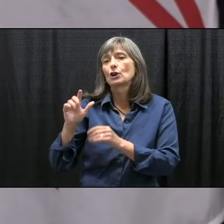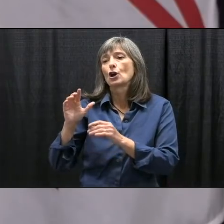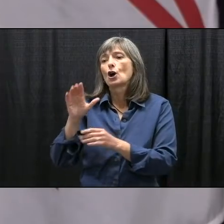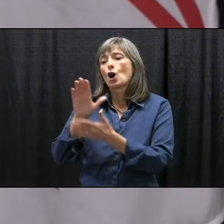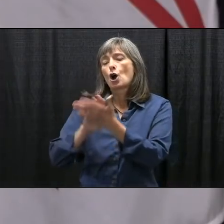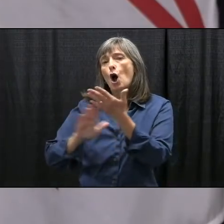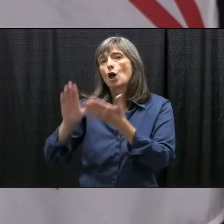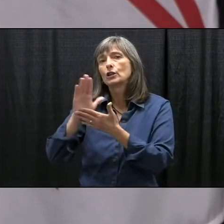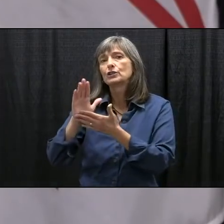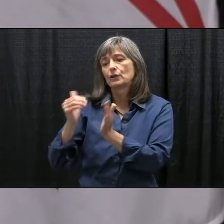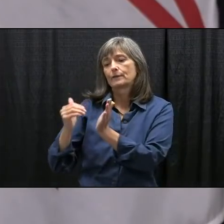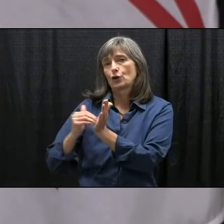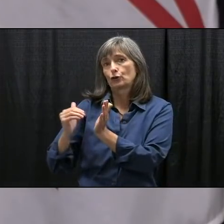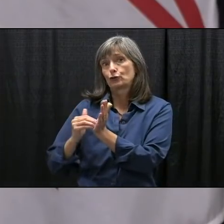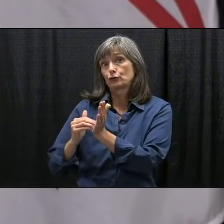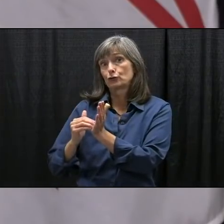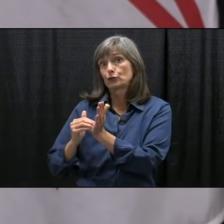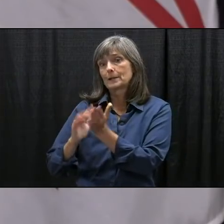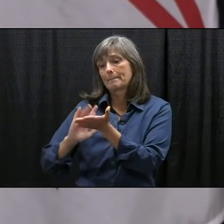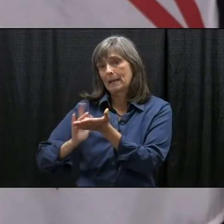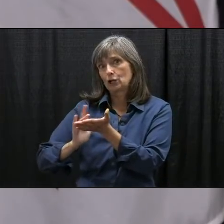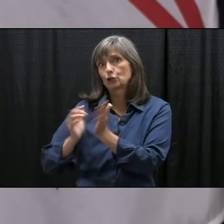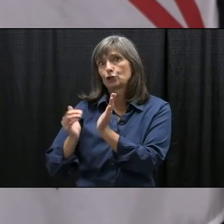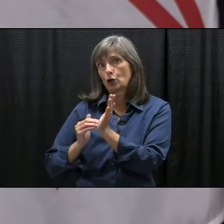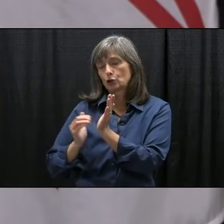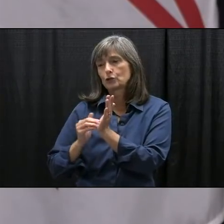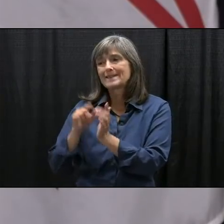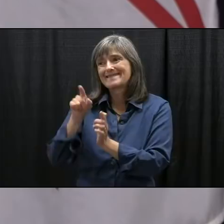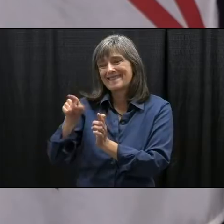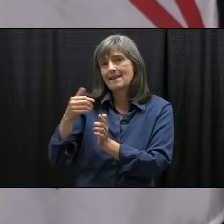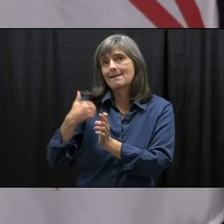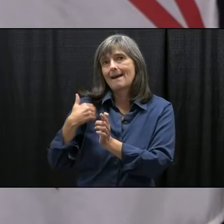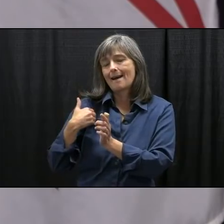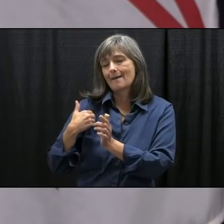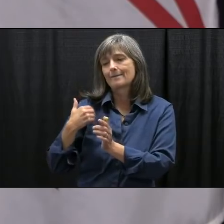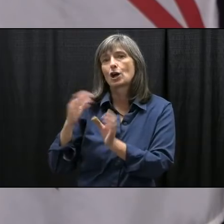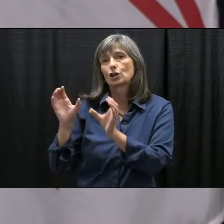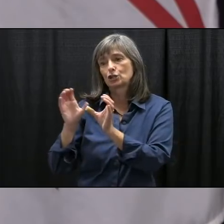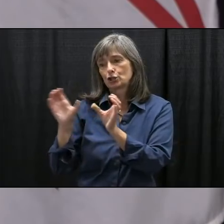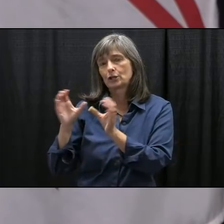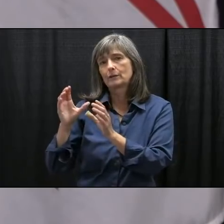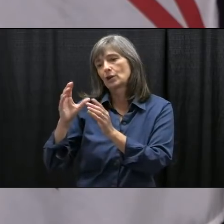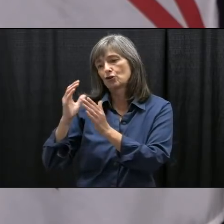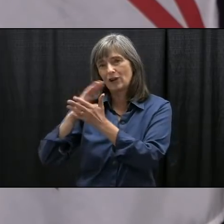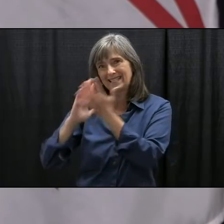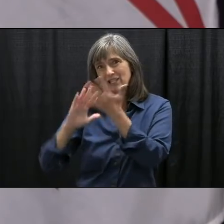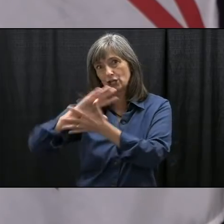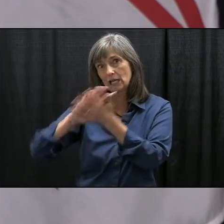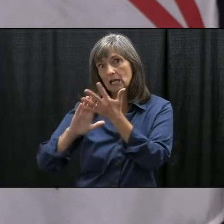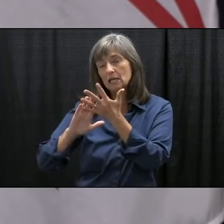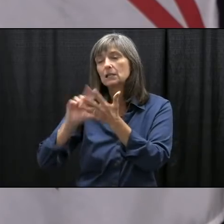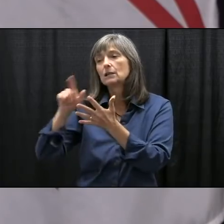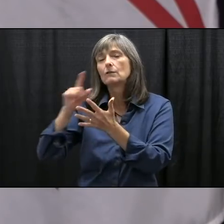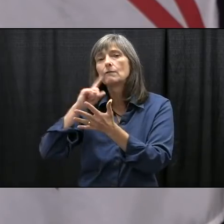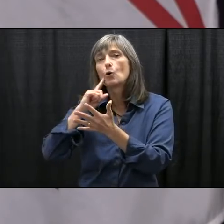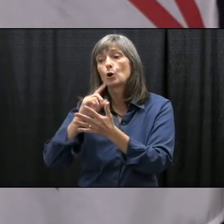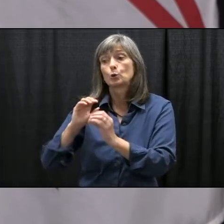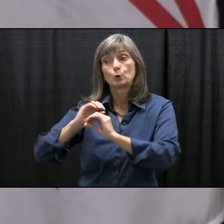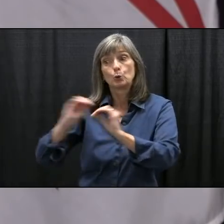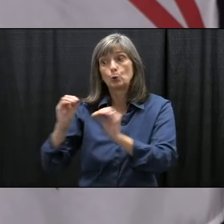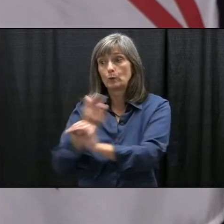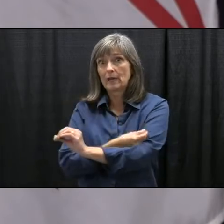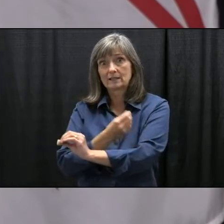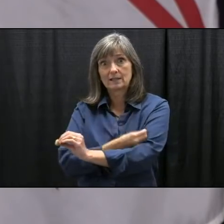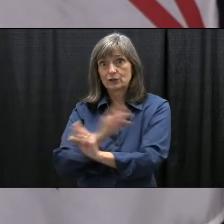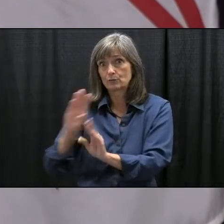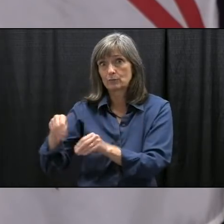for medical exemptions from vaccination. Those will be the ones that we will incorporate